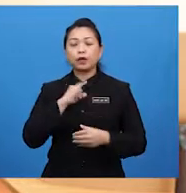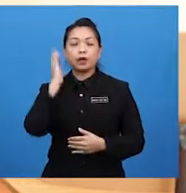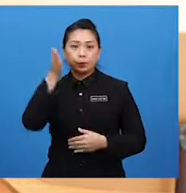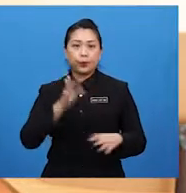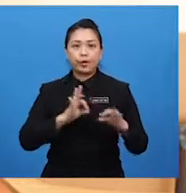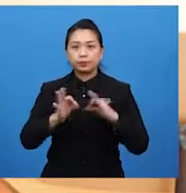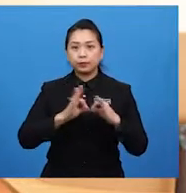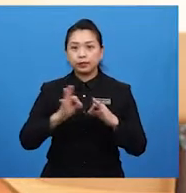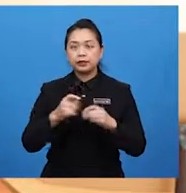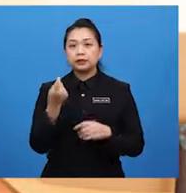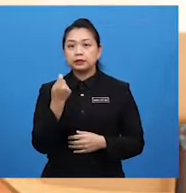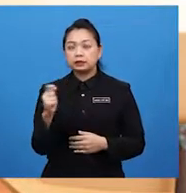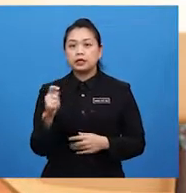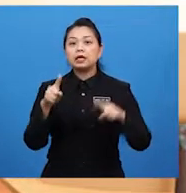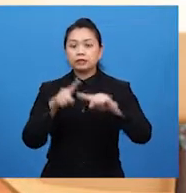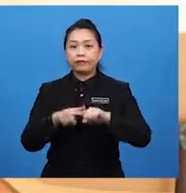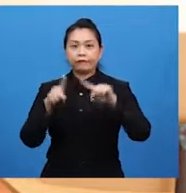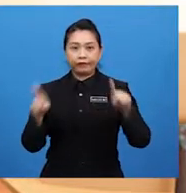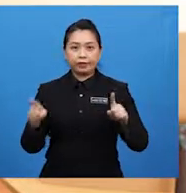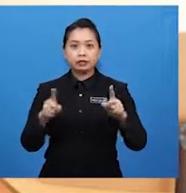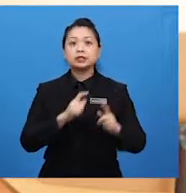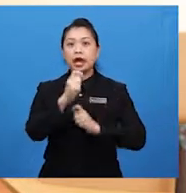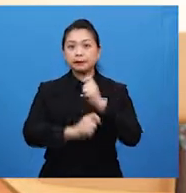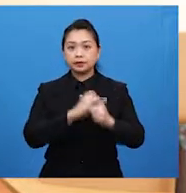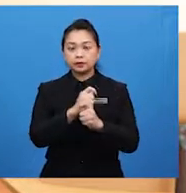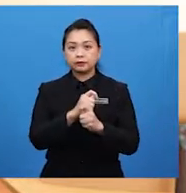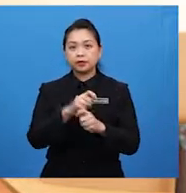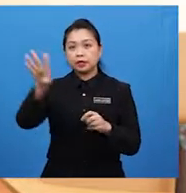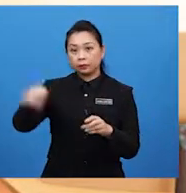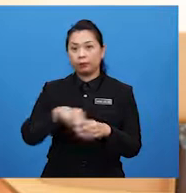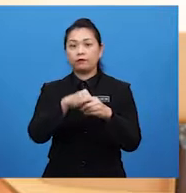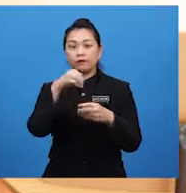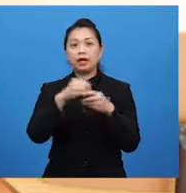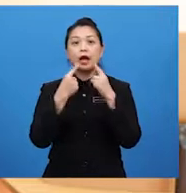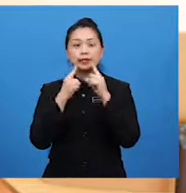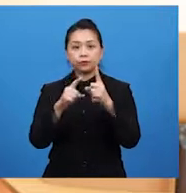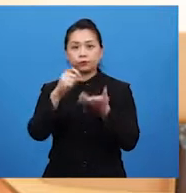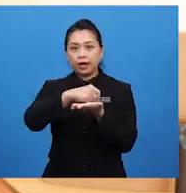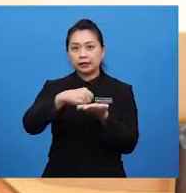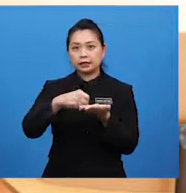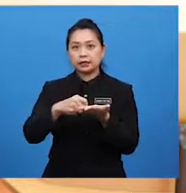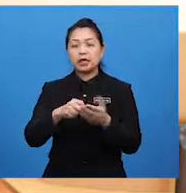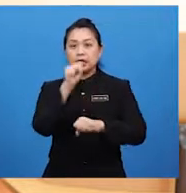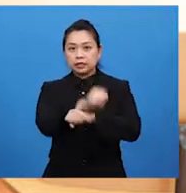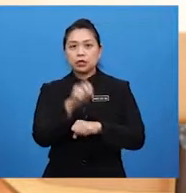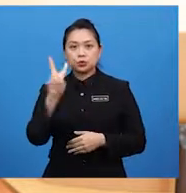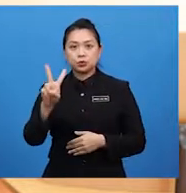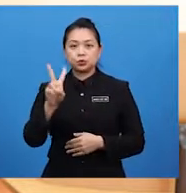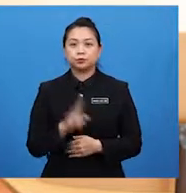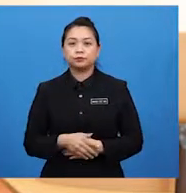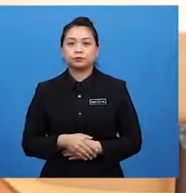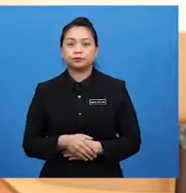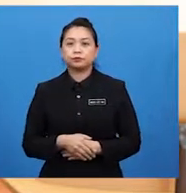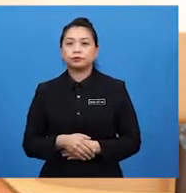you the different steps involved in answering writing task 2.